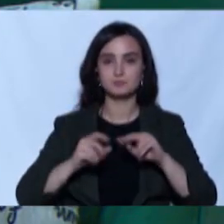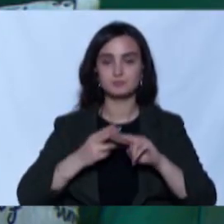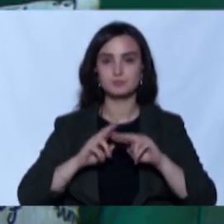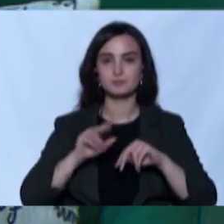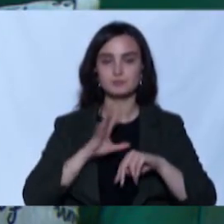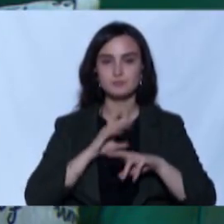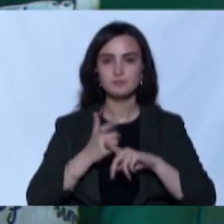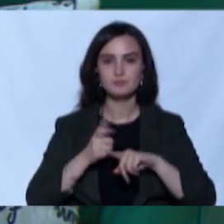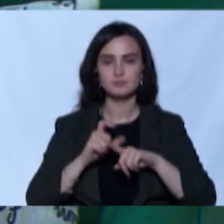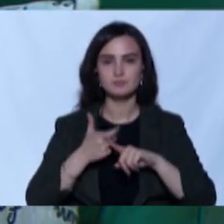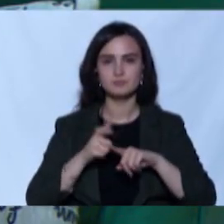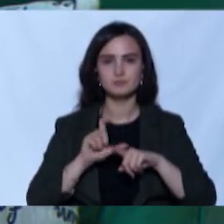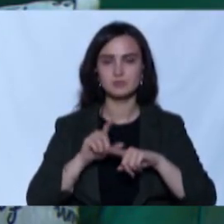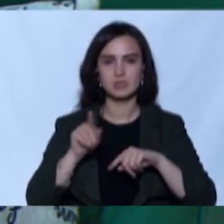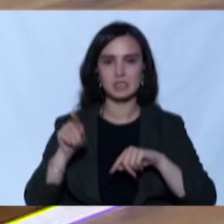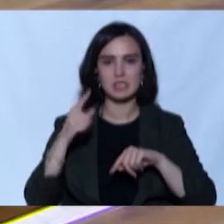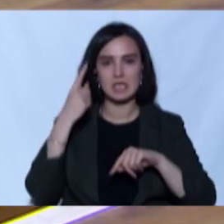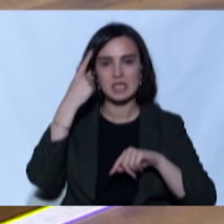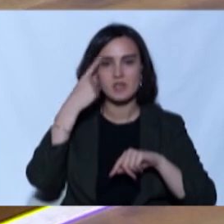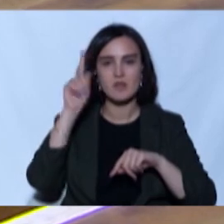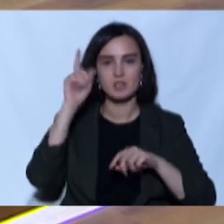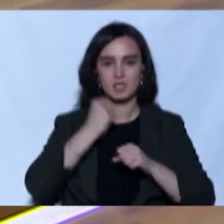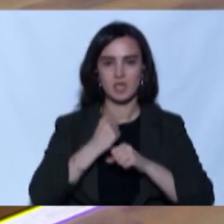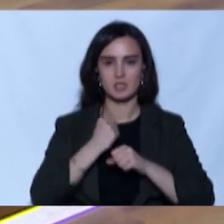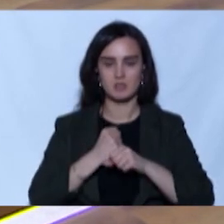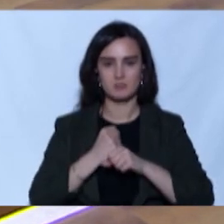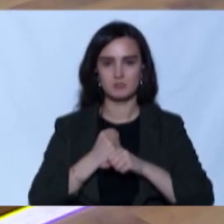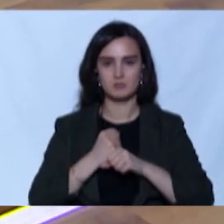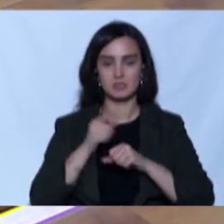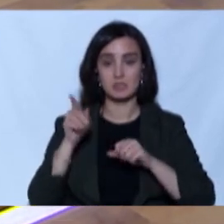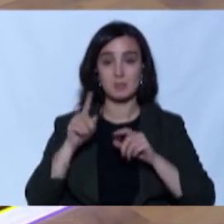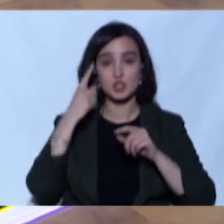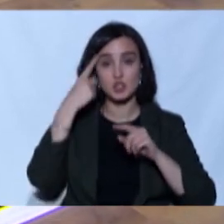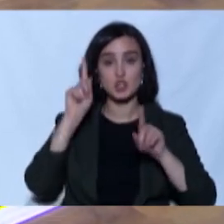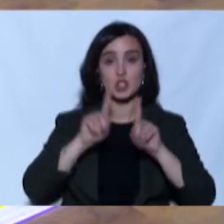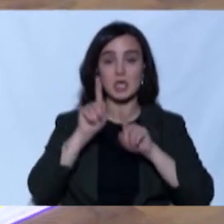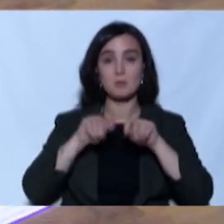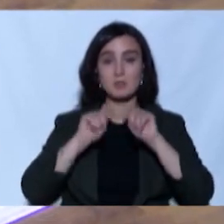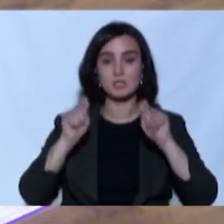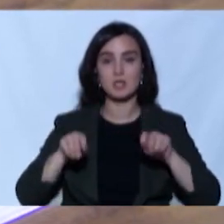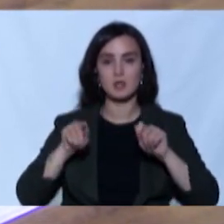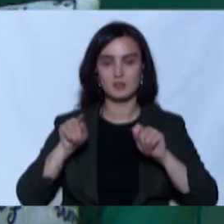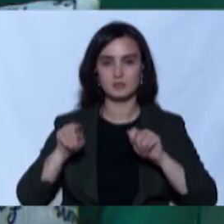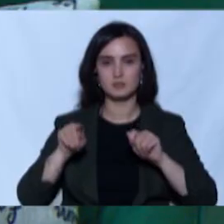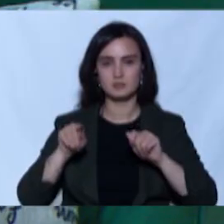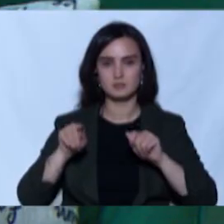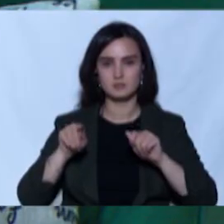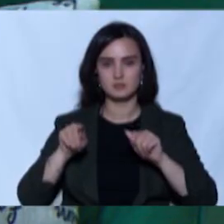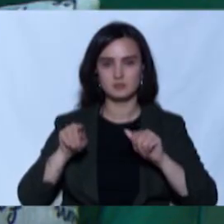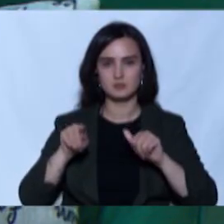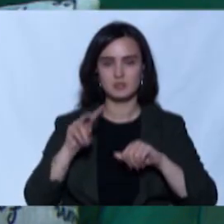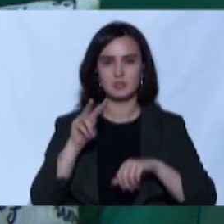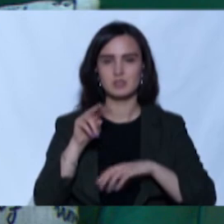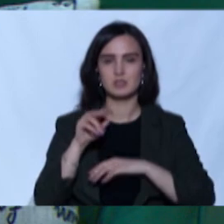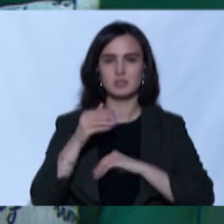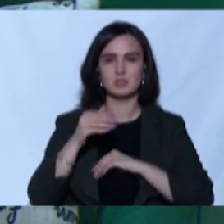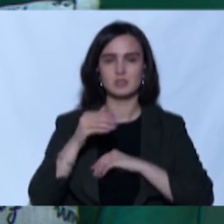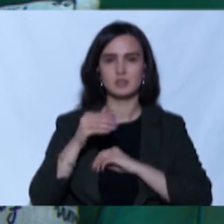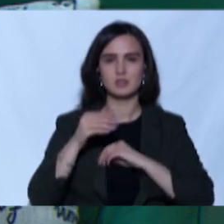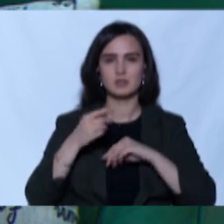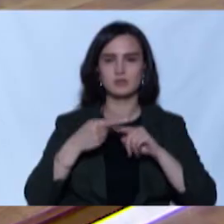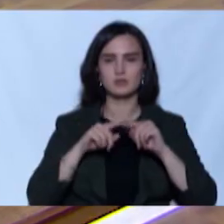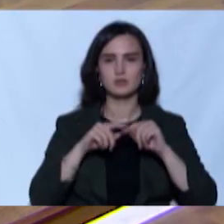was a really keen inventor, and he invented some things you might not know about. He invented downhill skiing, the life jacket, and the